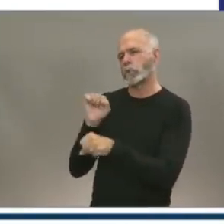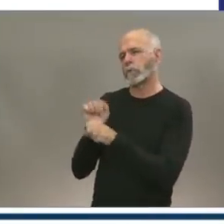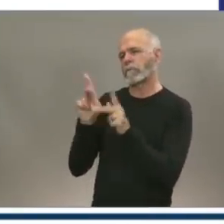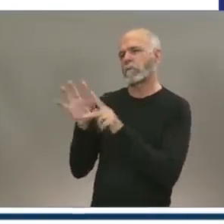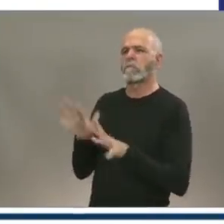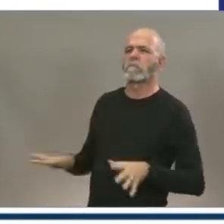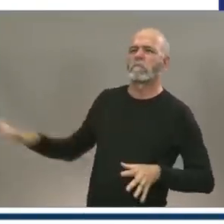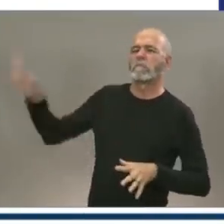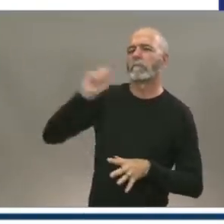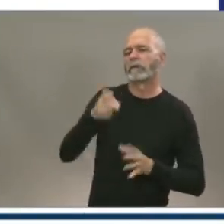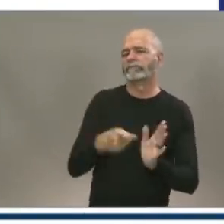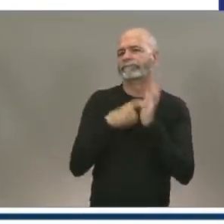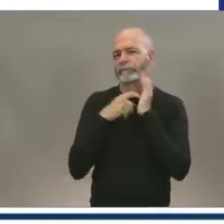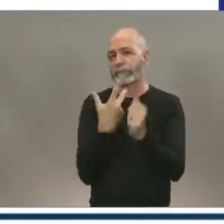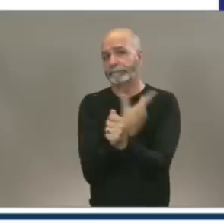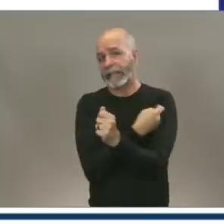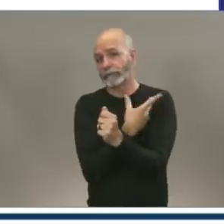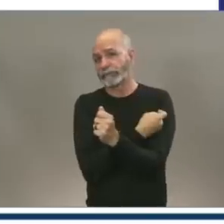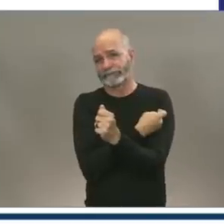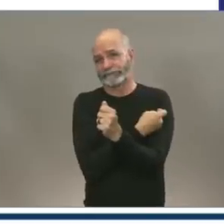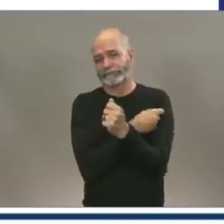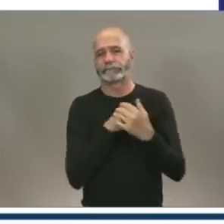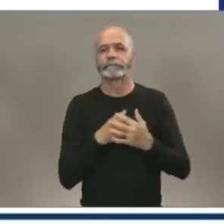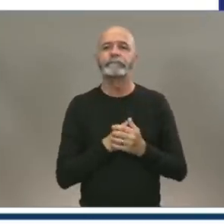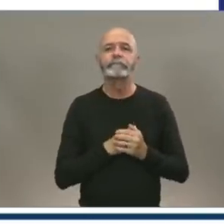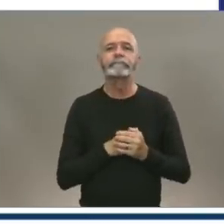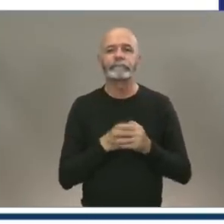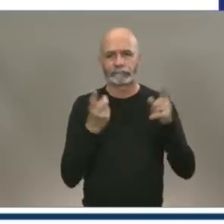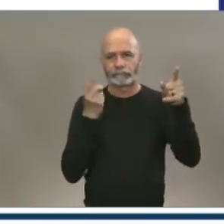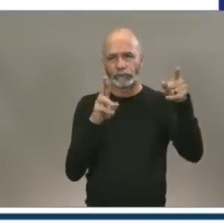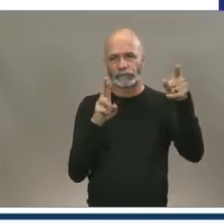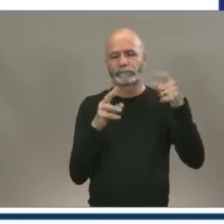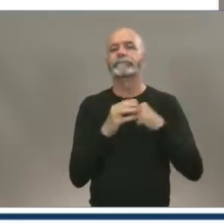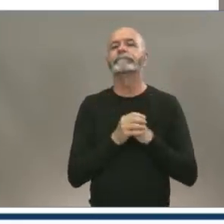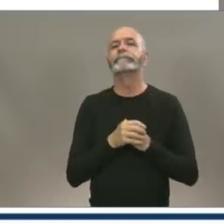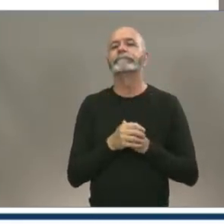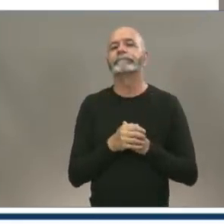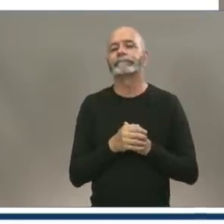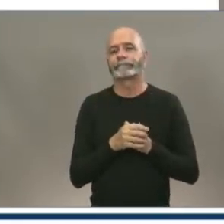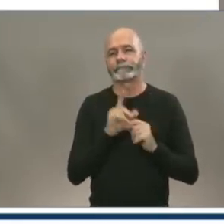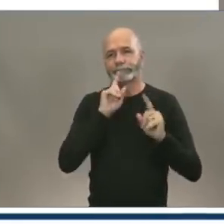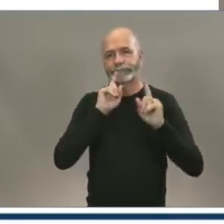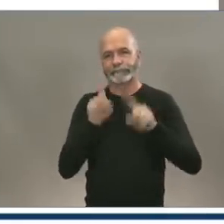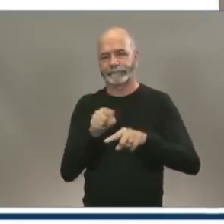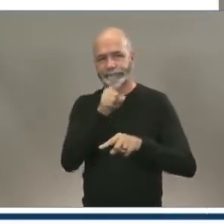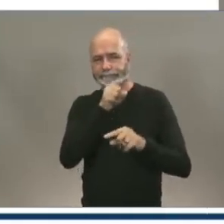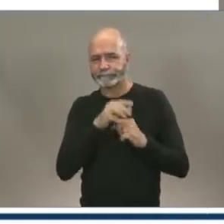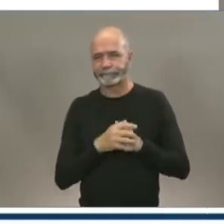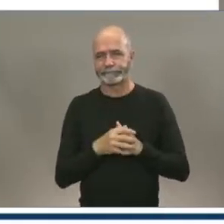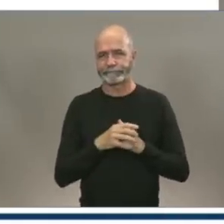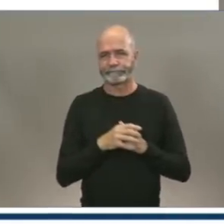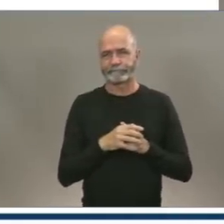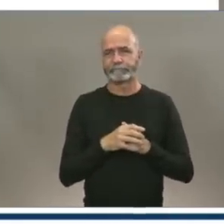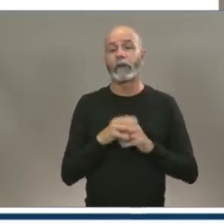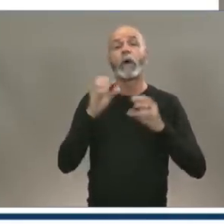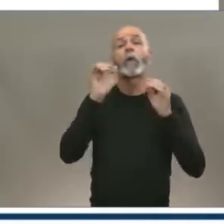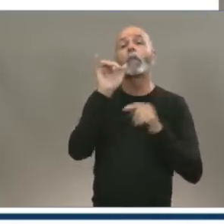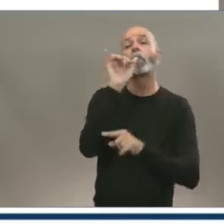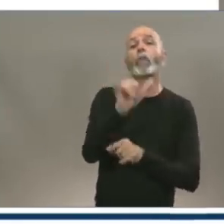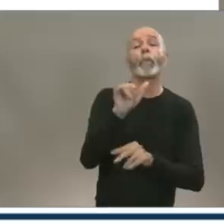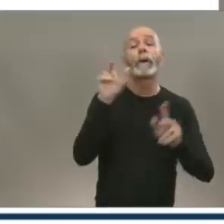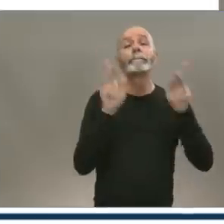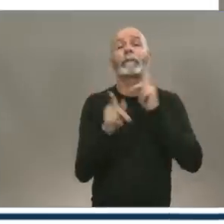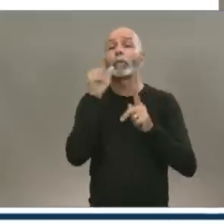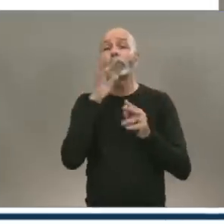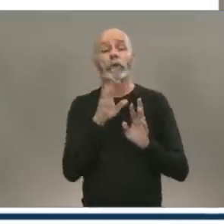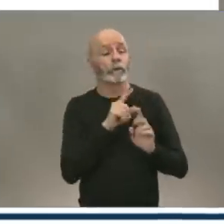vaccinated. So you were in the release and the Premier's remarks, you know, of the people reported, and most there's a high